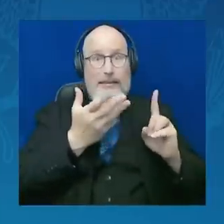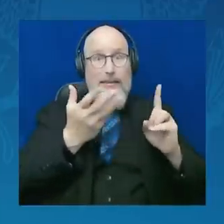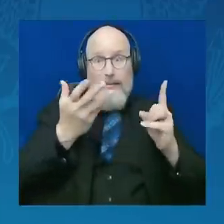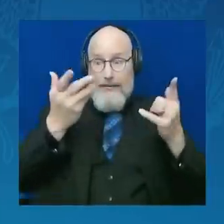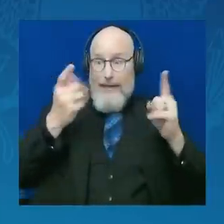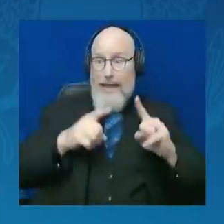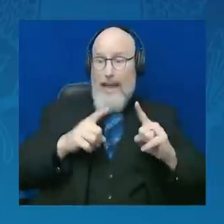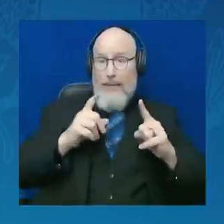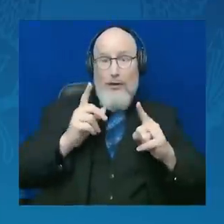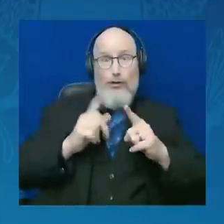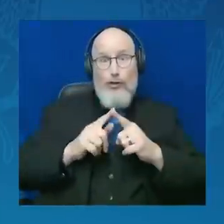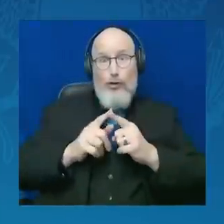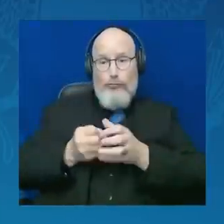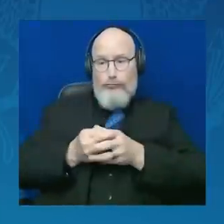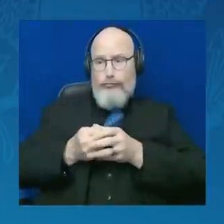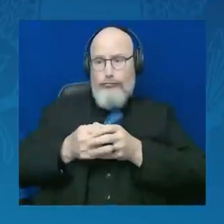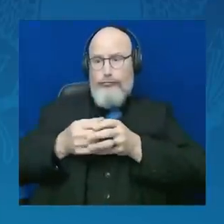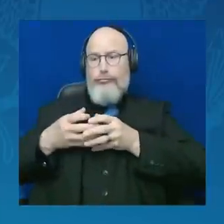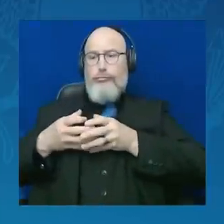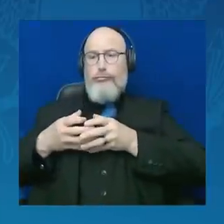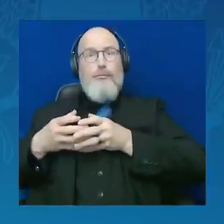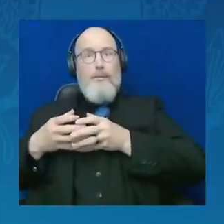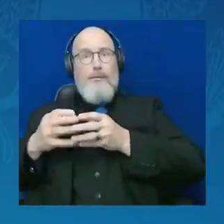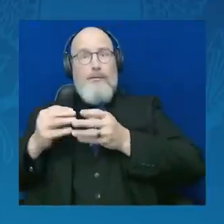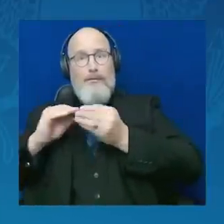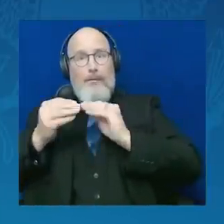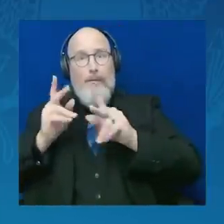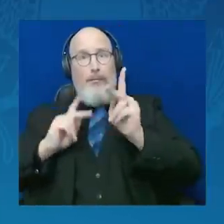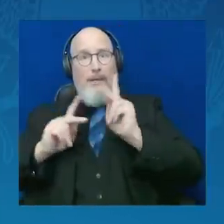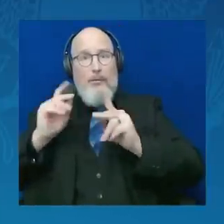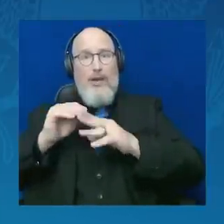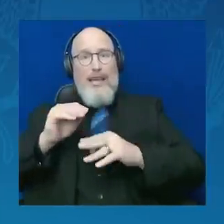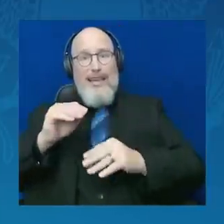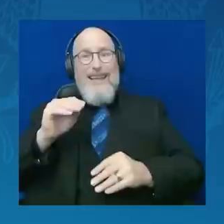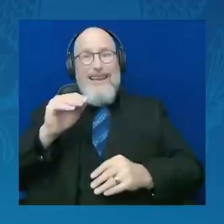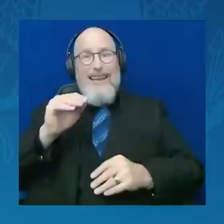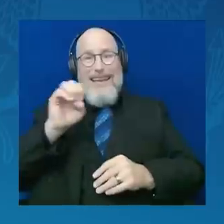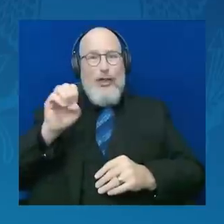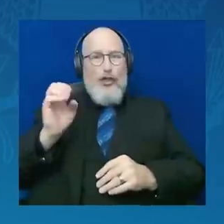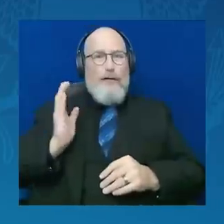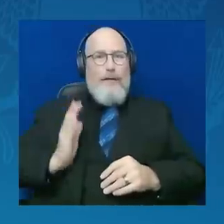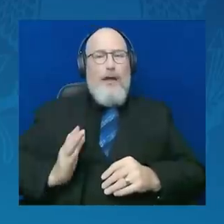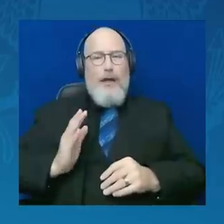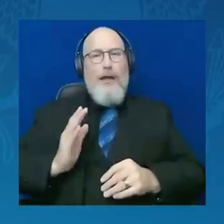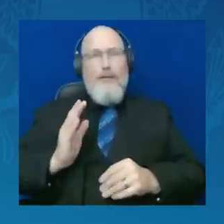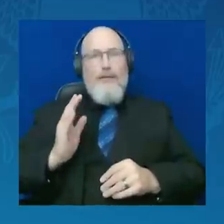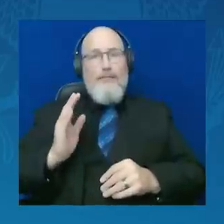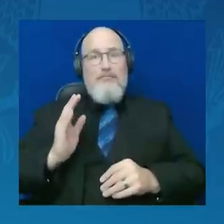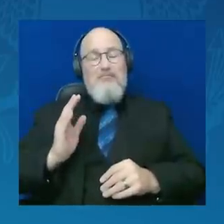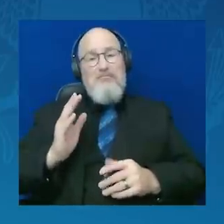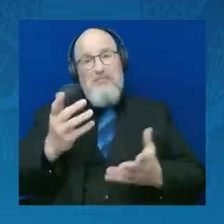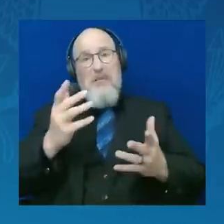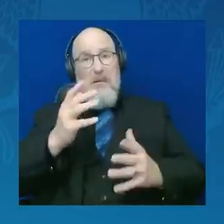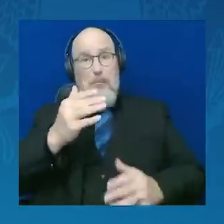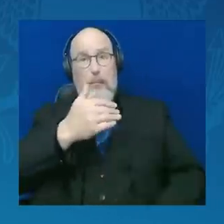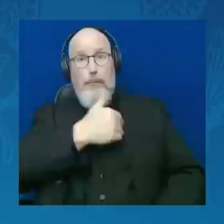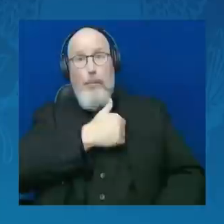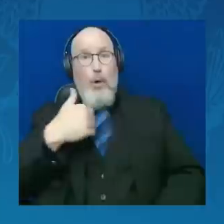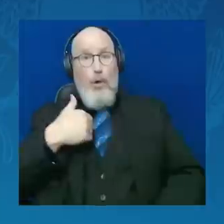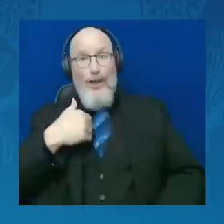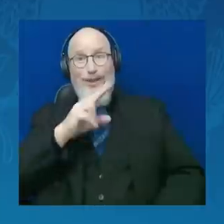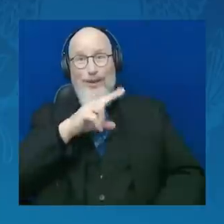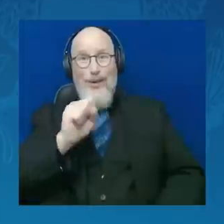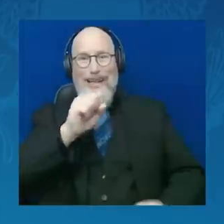of the alliance. And symbolically, in Poland, the United States is the framework nation. At the same time,